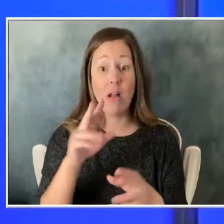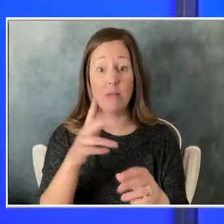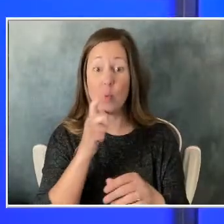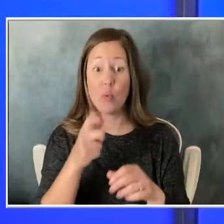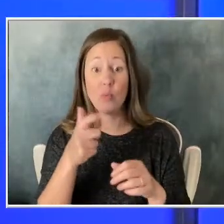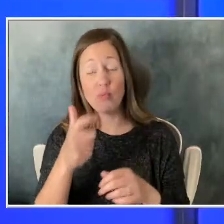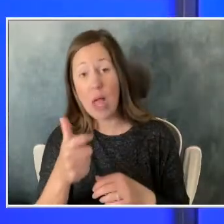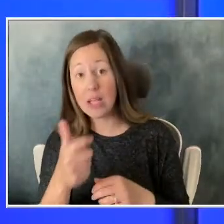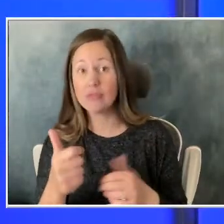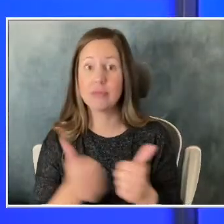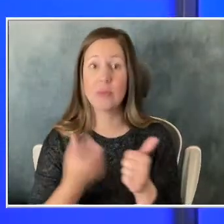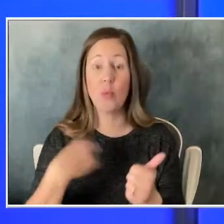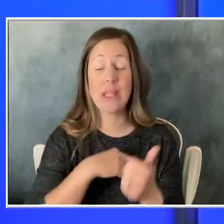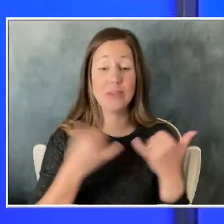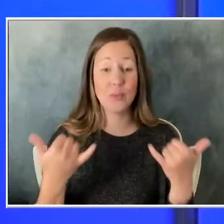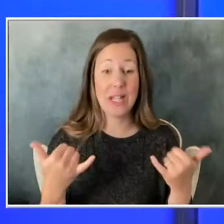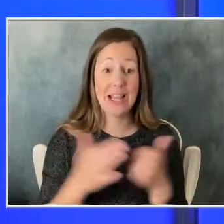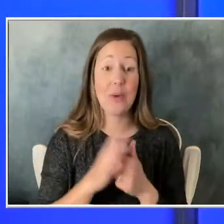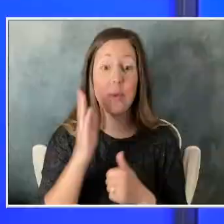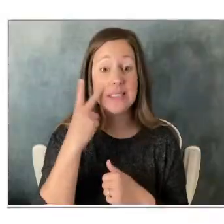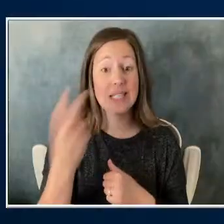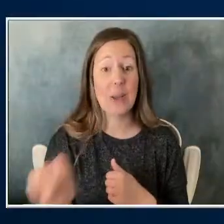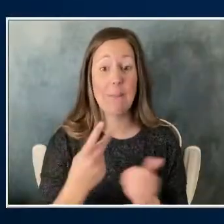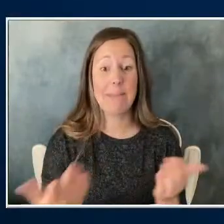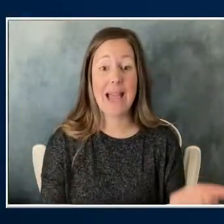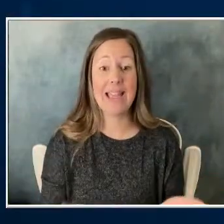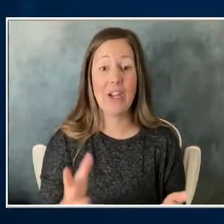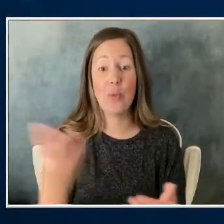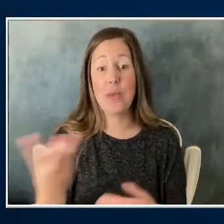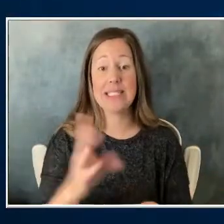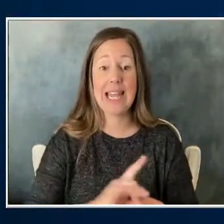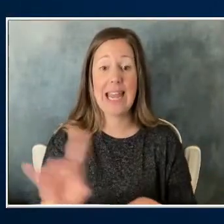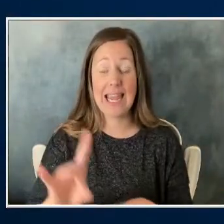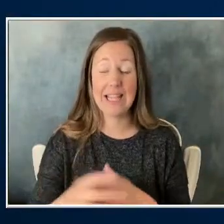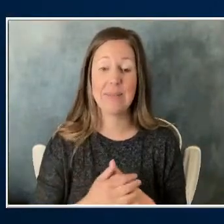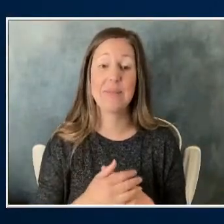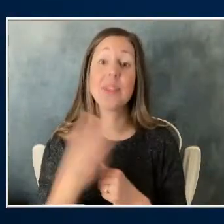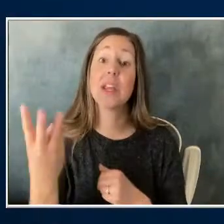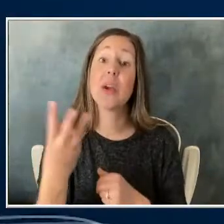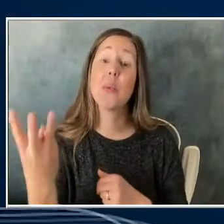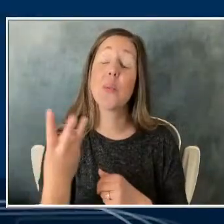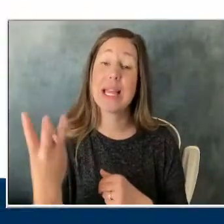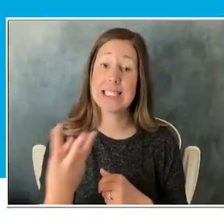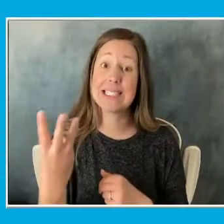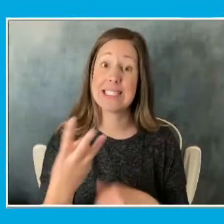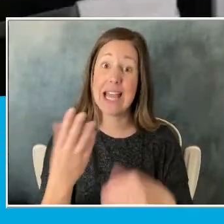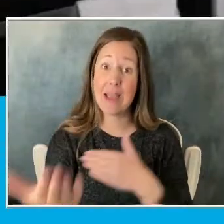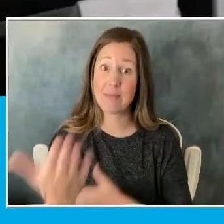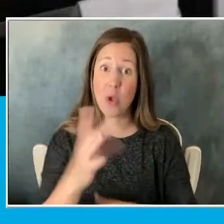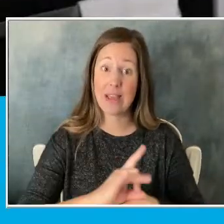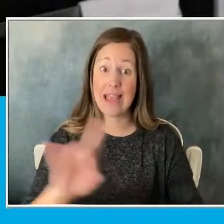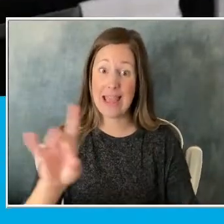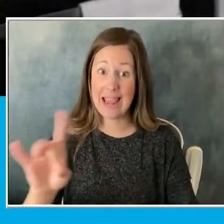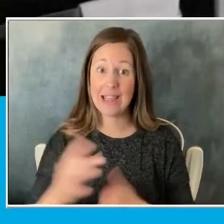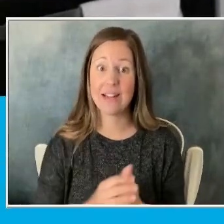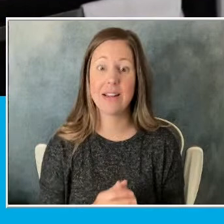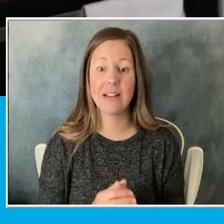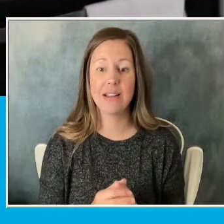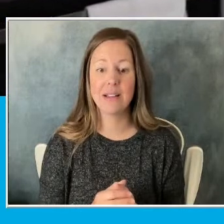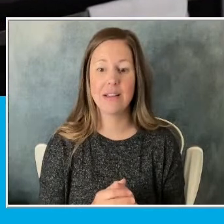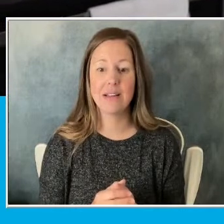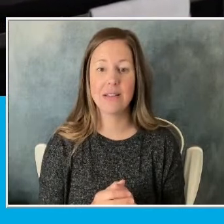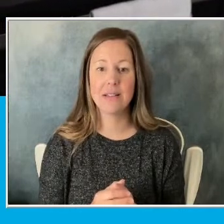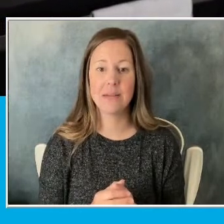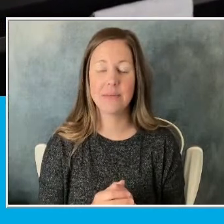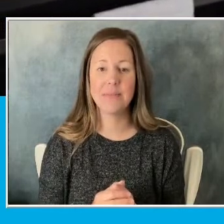being with us today. We'll see you back here Wednesday at 8. Coming up Wednesday on Open Mics with Dr. Stites. Wegovy, Ozempic, and